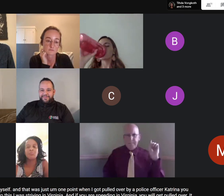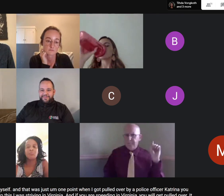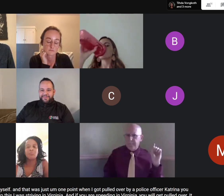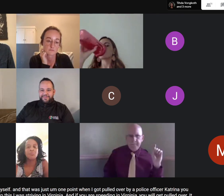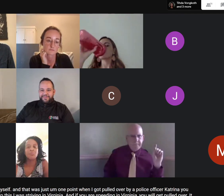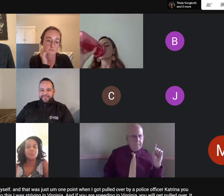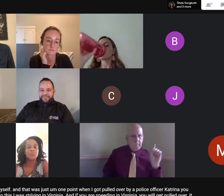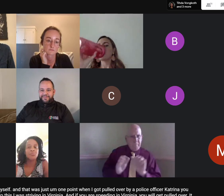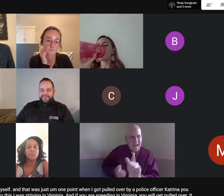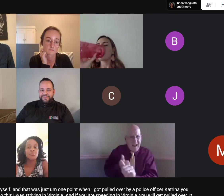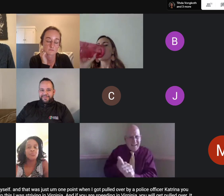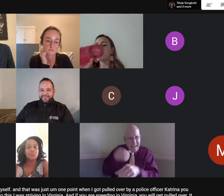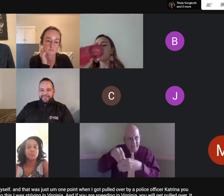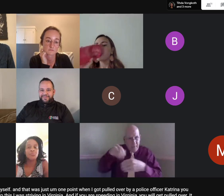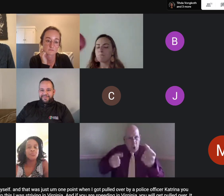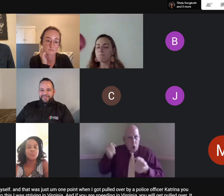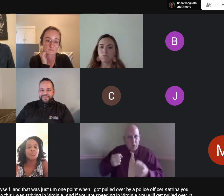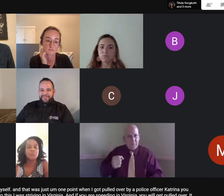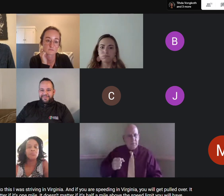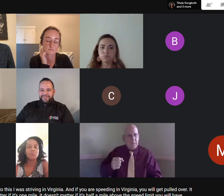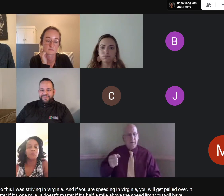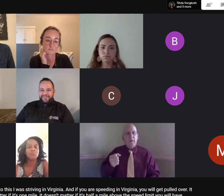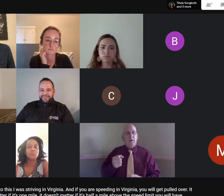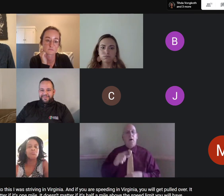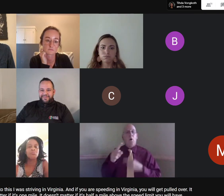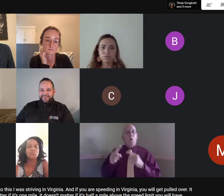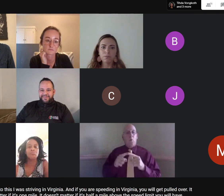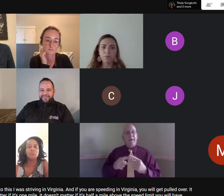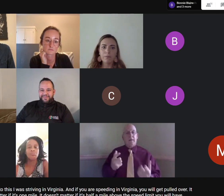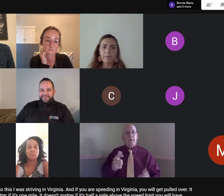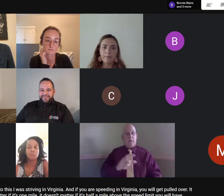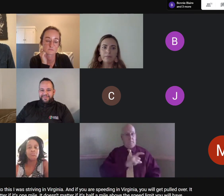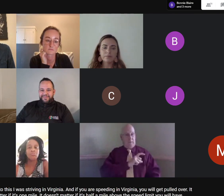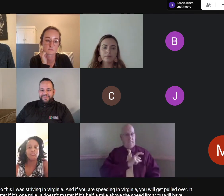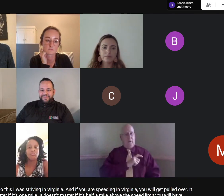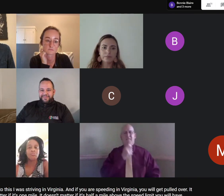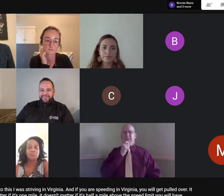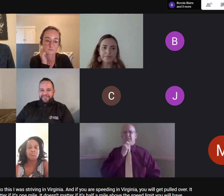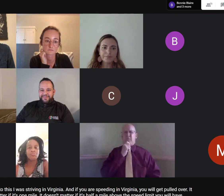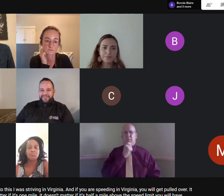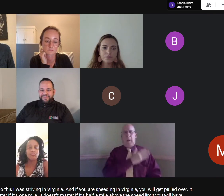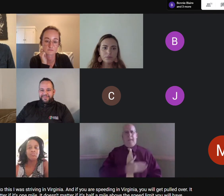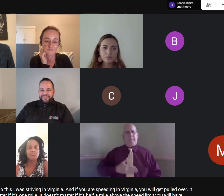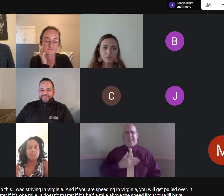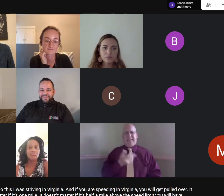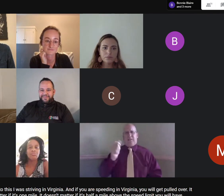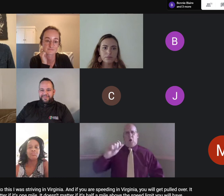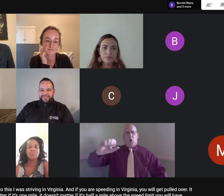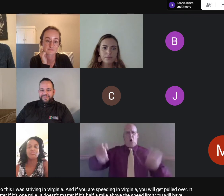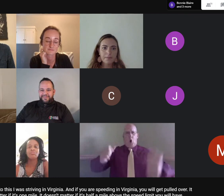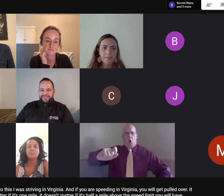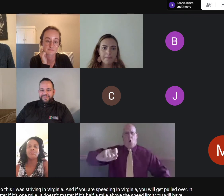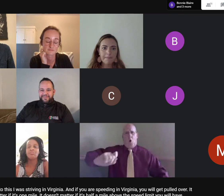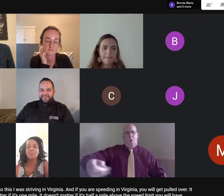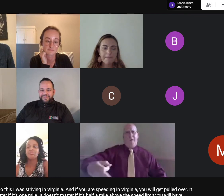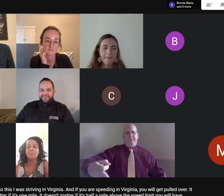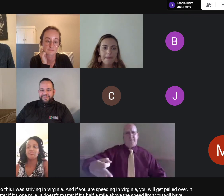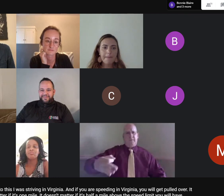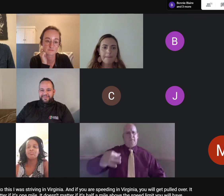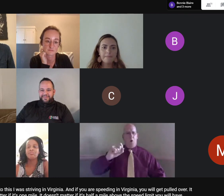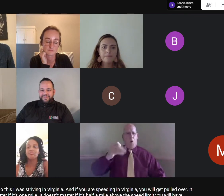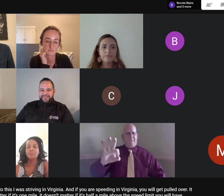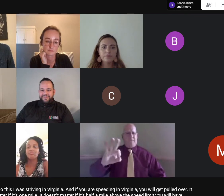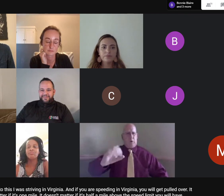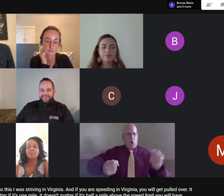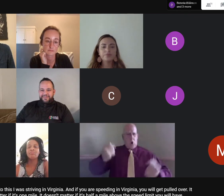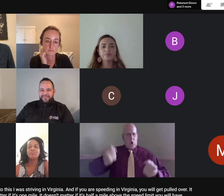to someone without a disability sounds like, please, ma'am, turn off your vehicle. To me, at that